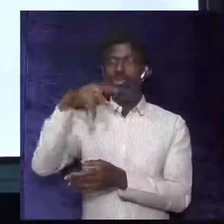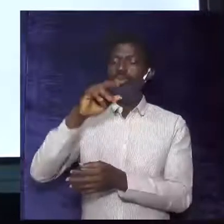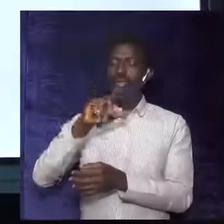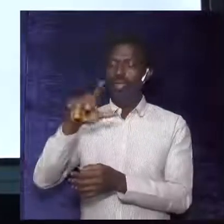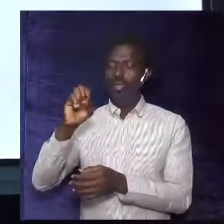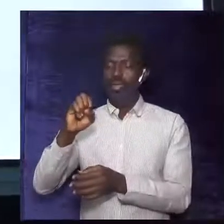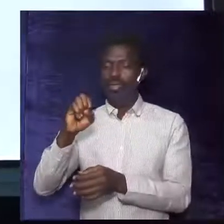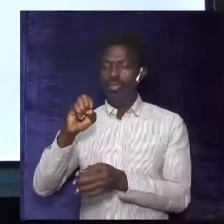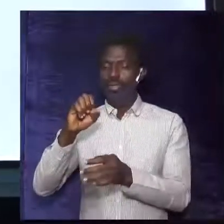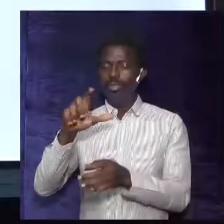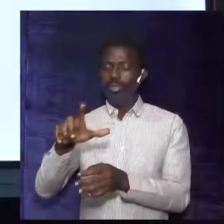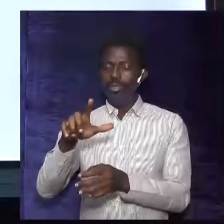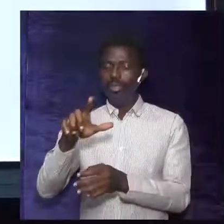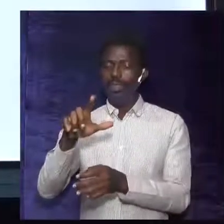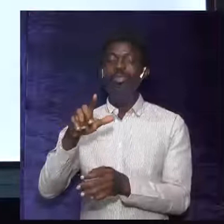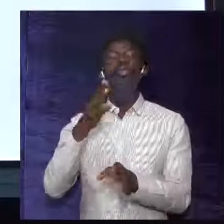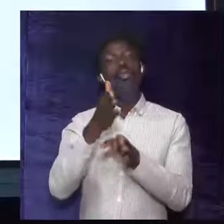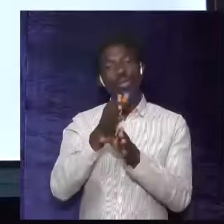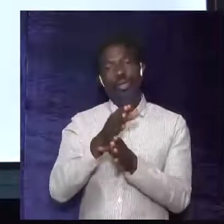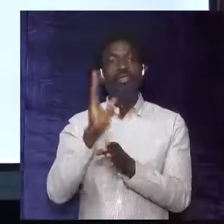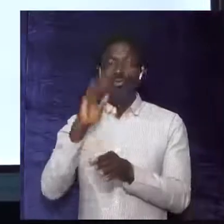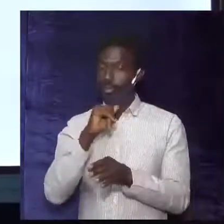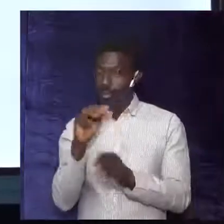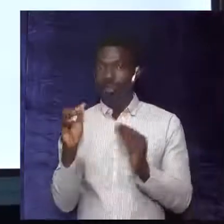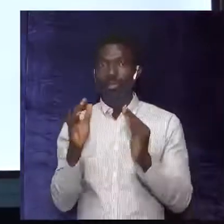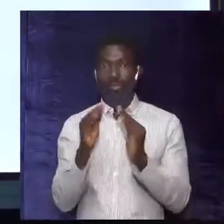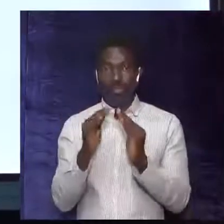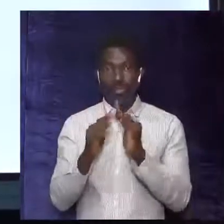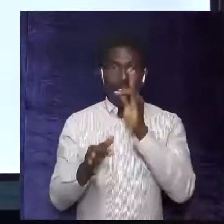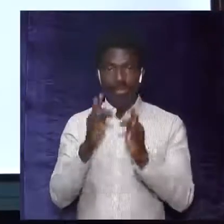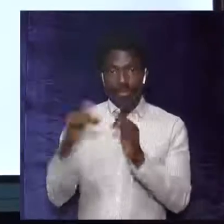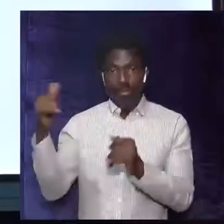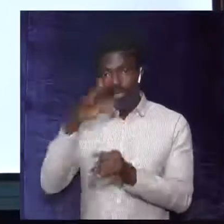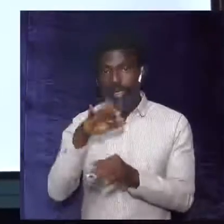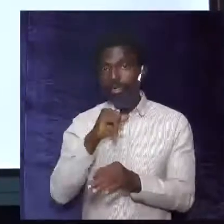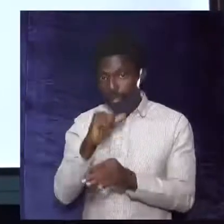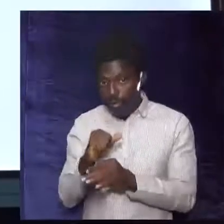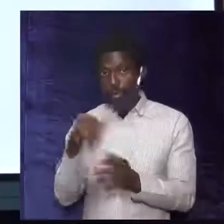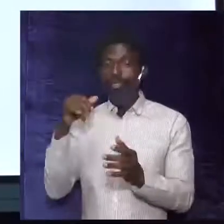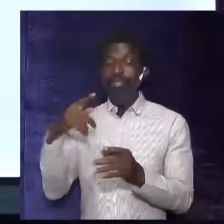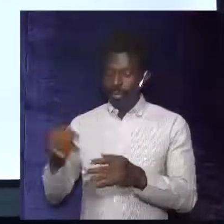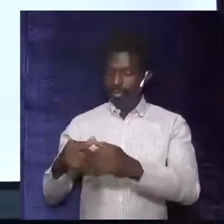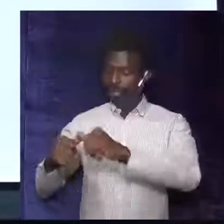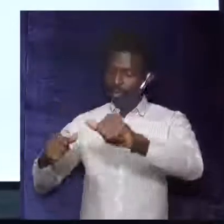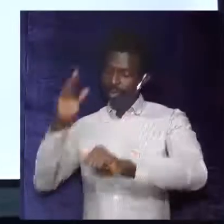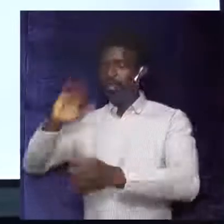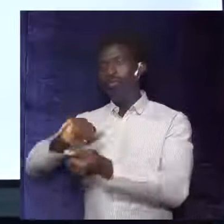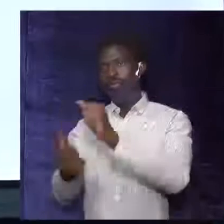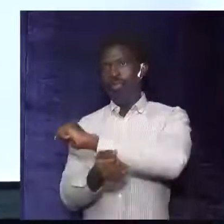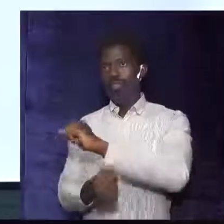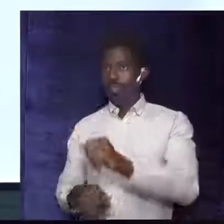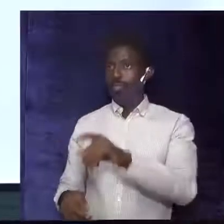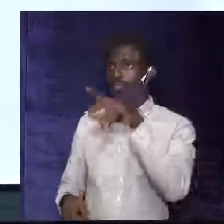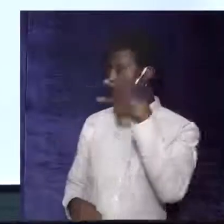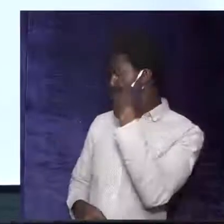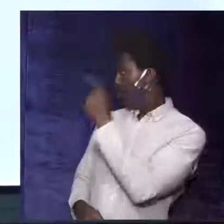parallel lines will not meet. But if lines are not parallel, then that means the distance between them will be changing. At some point they will meet, like these lines.